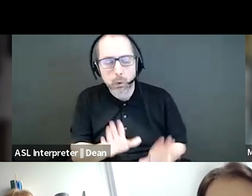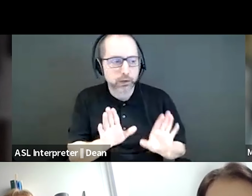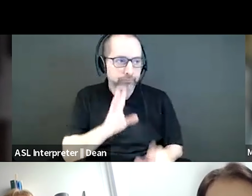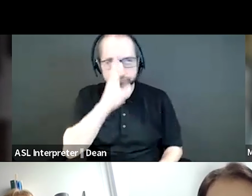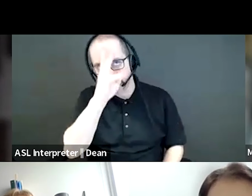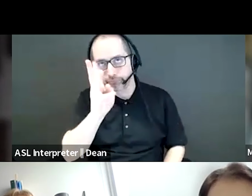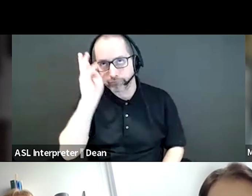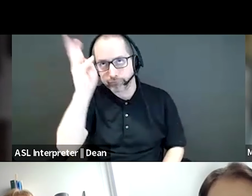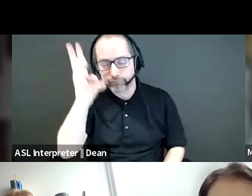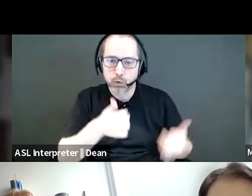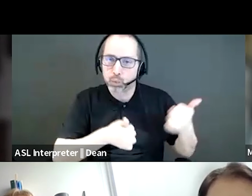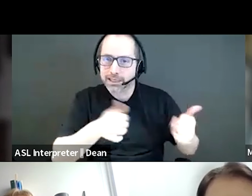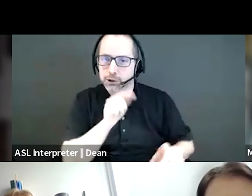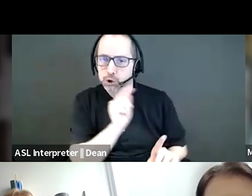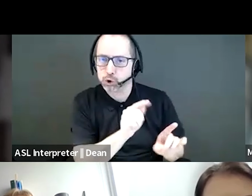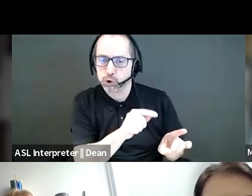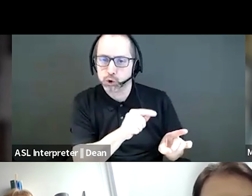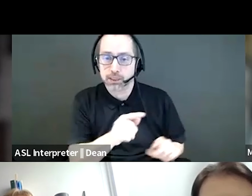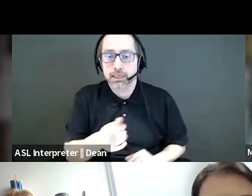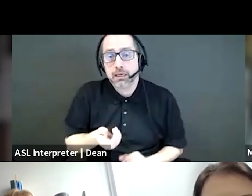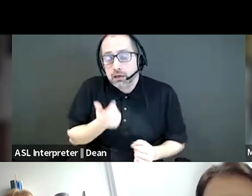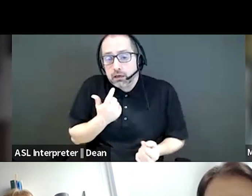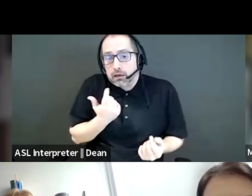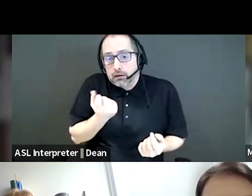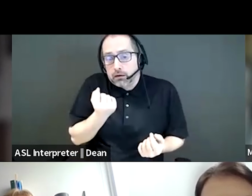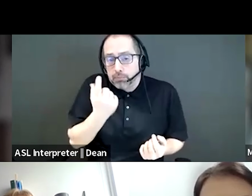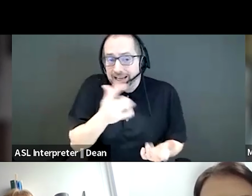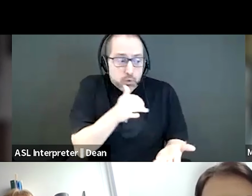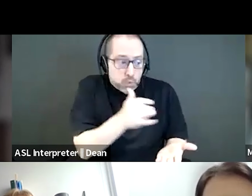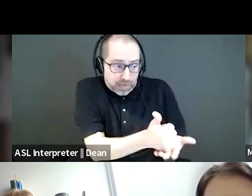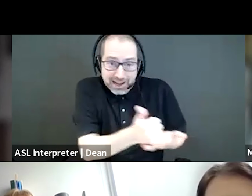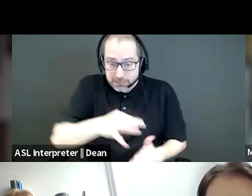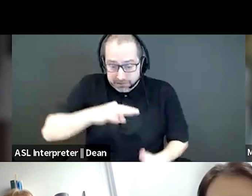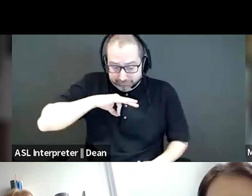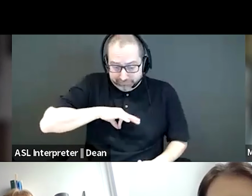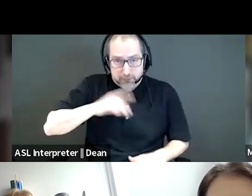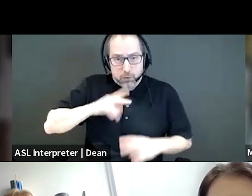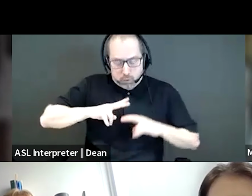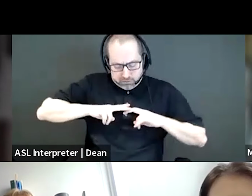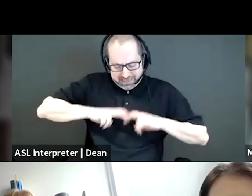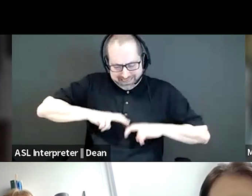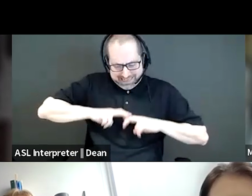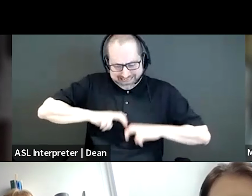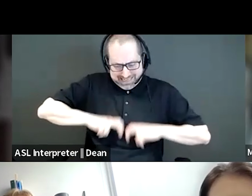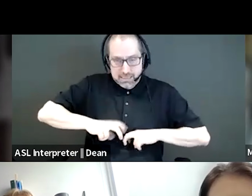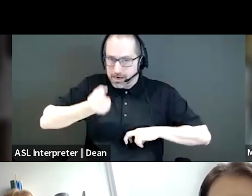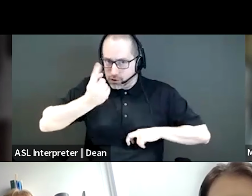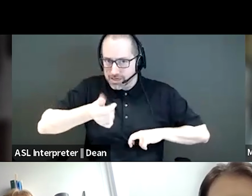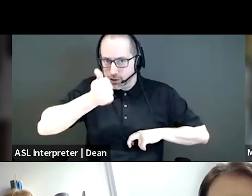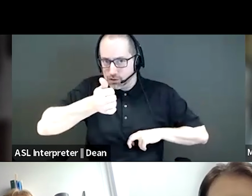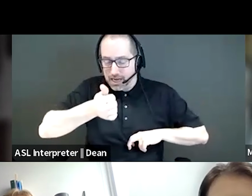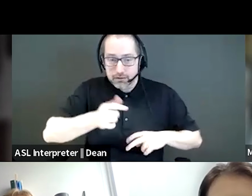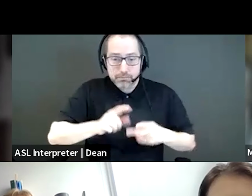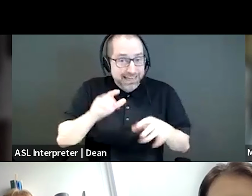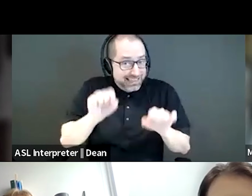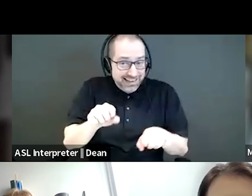good understanding of yourself, it may just reflect back that poor understanding of yourself. So, the mood you're in can